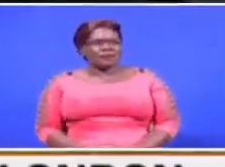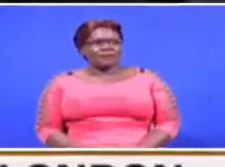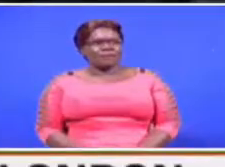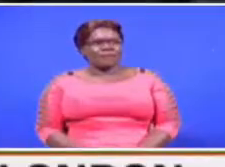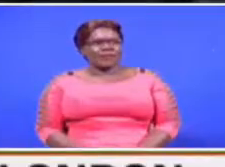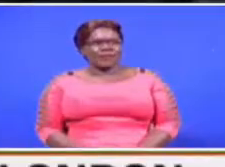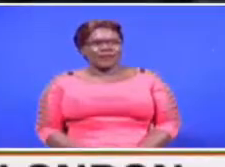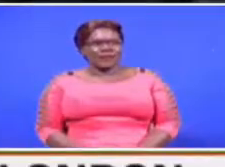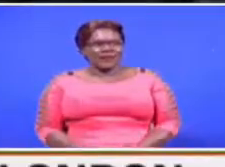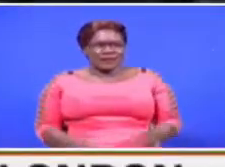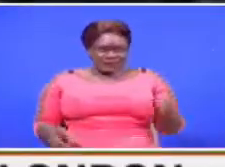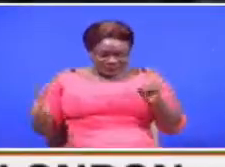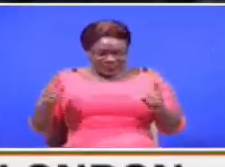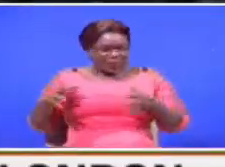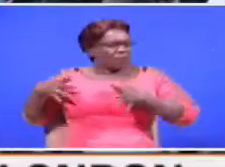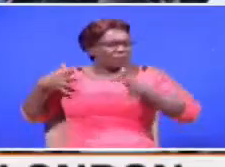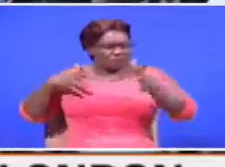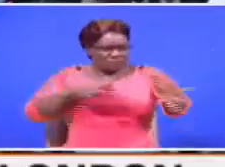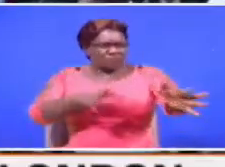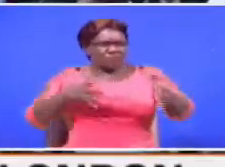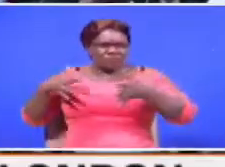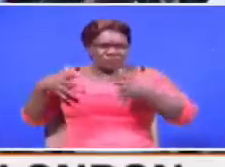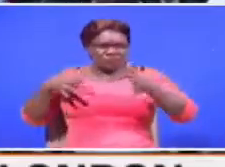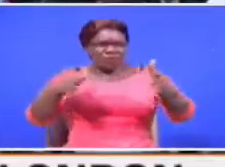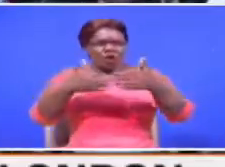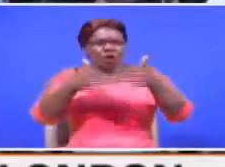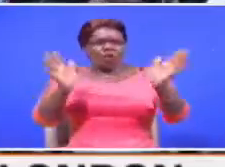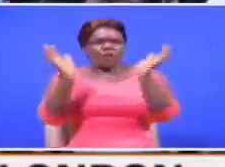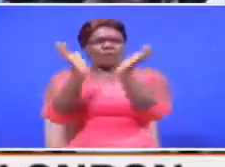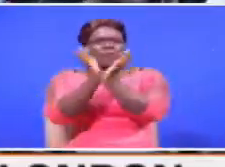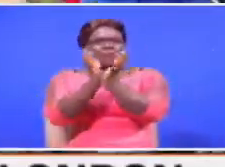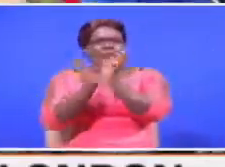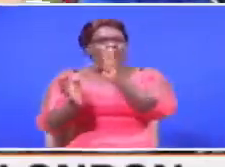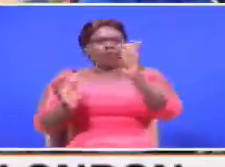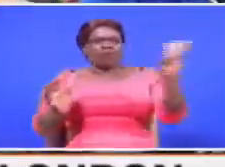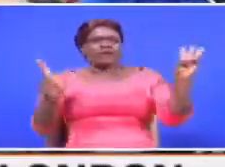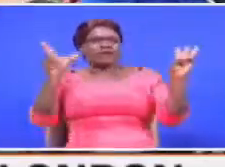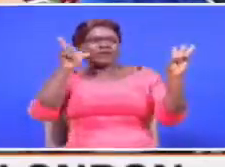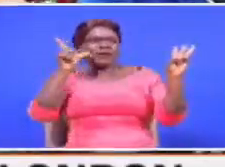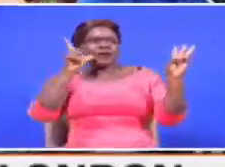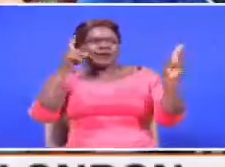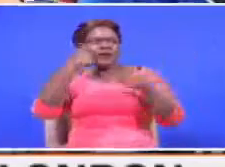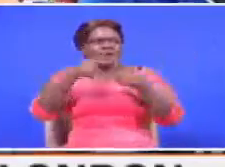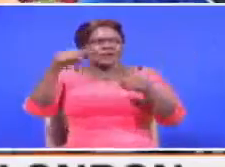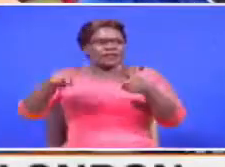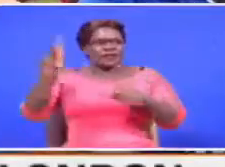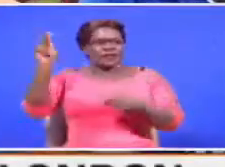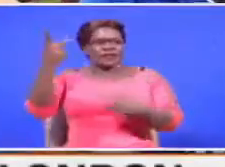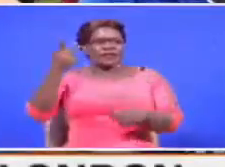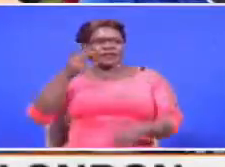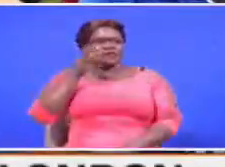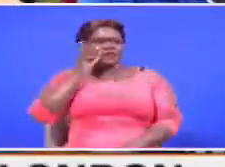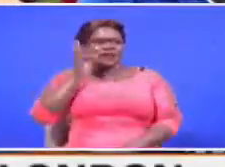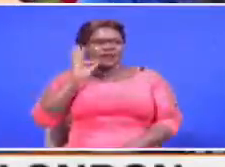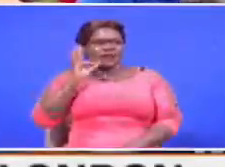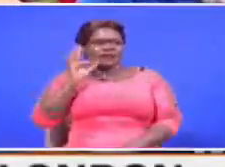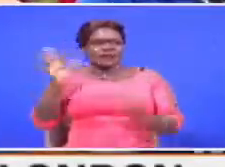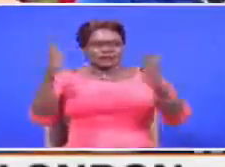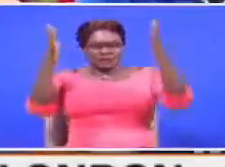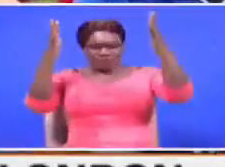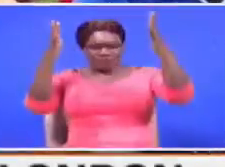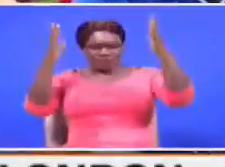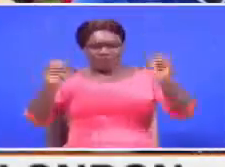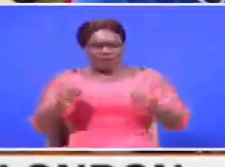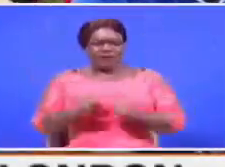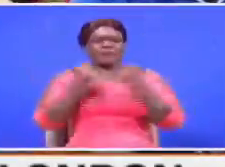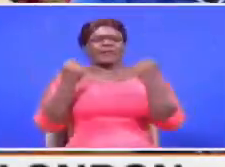And so, turn up they did at this open park in West London, where this year's Kenya and Friends in the Park Festival